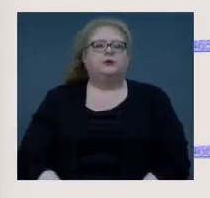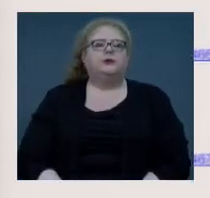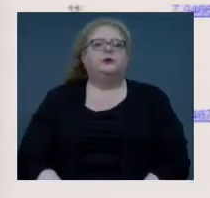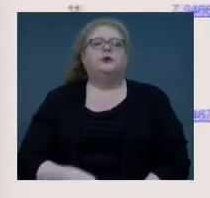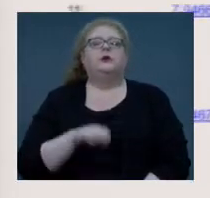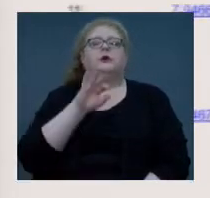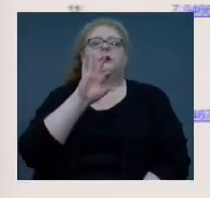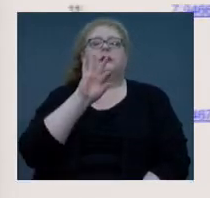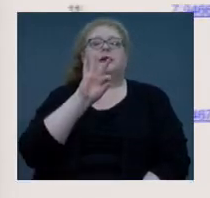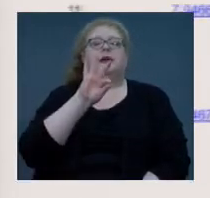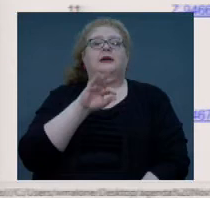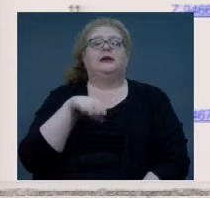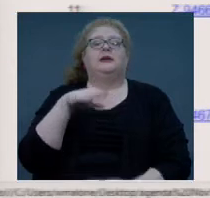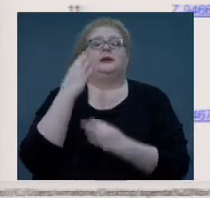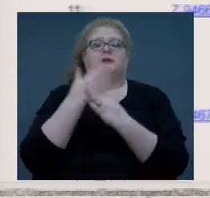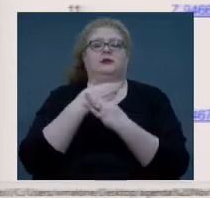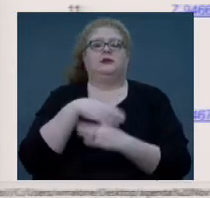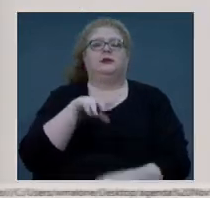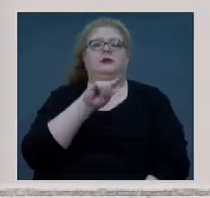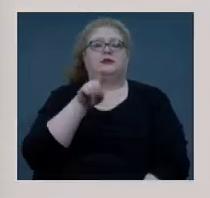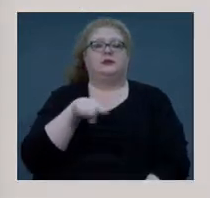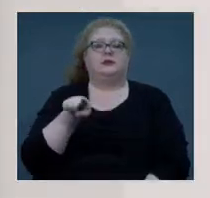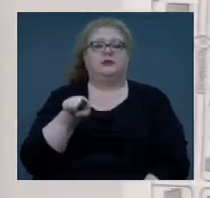Item 9, file